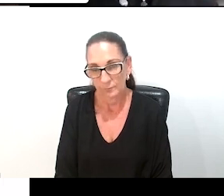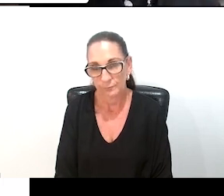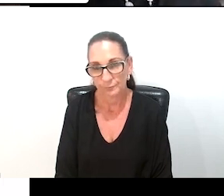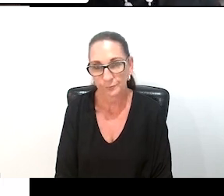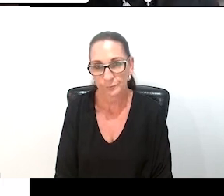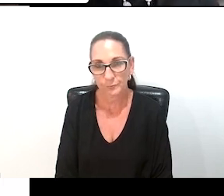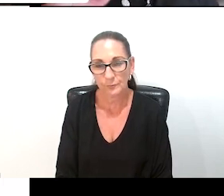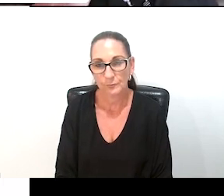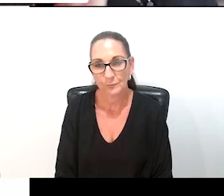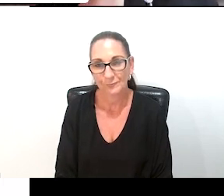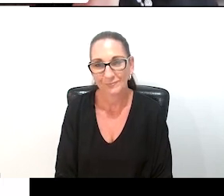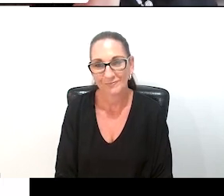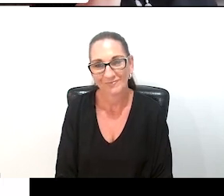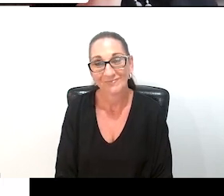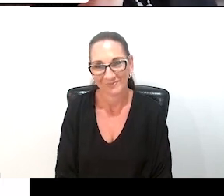topics.